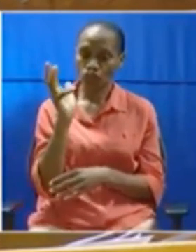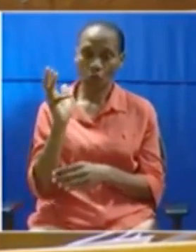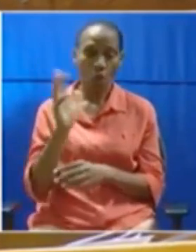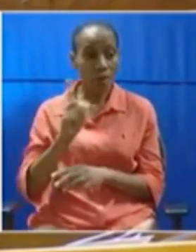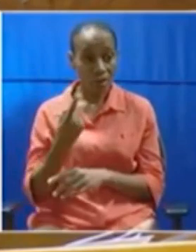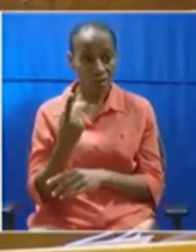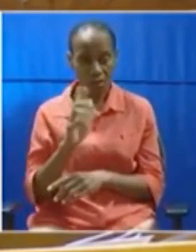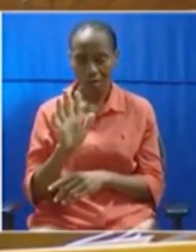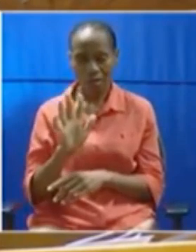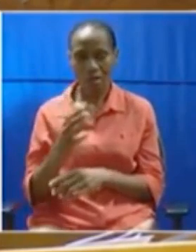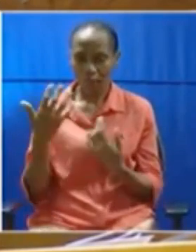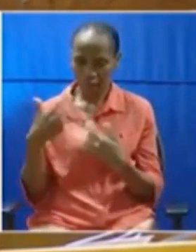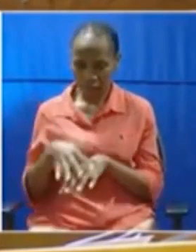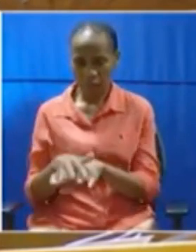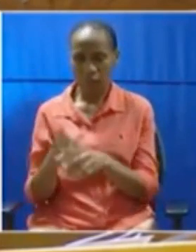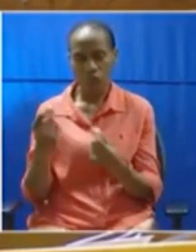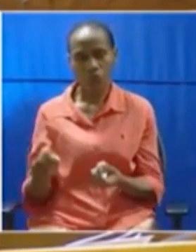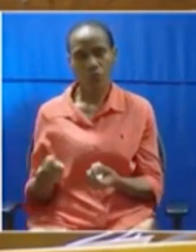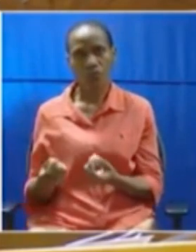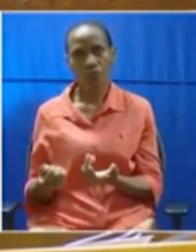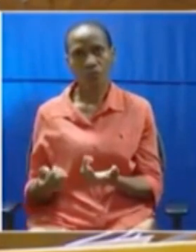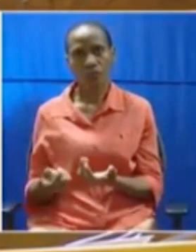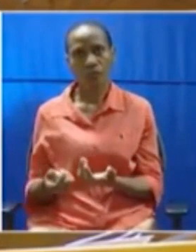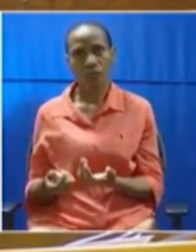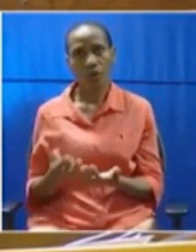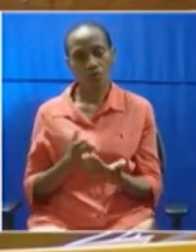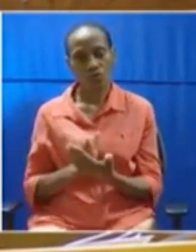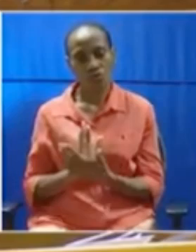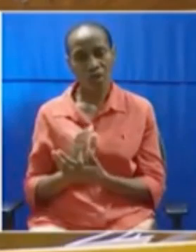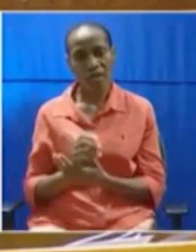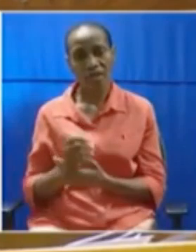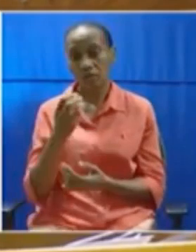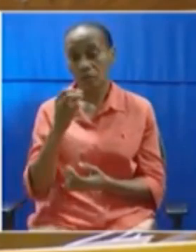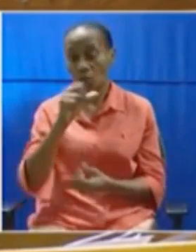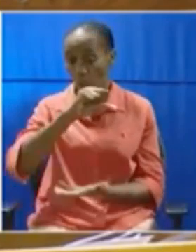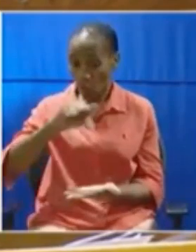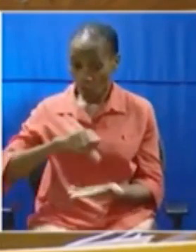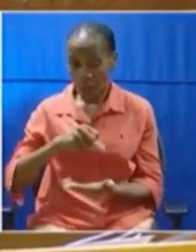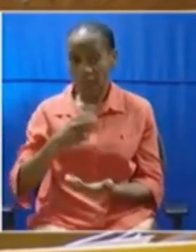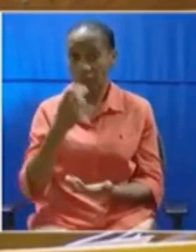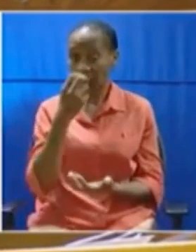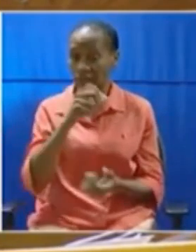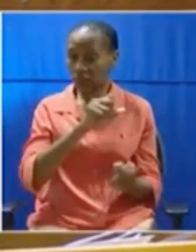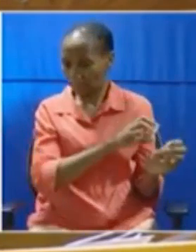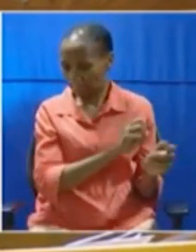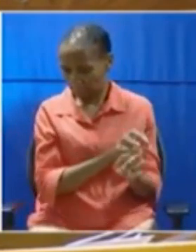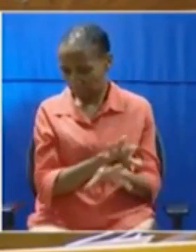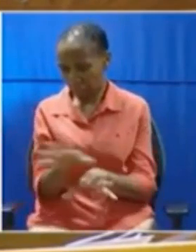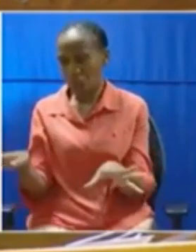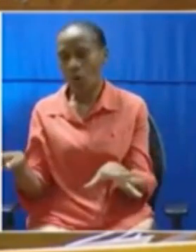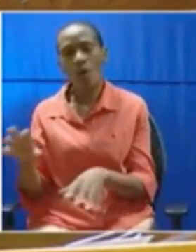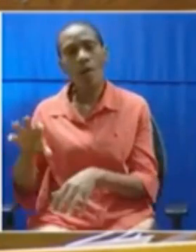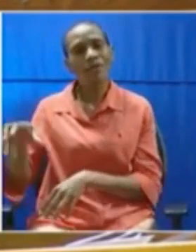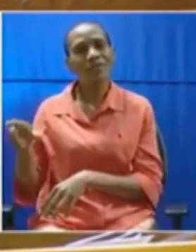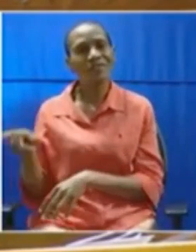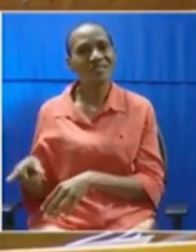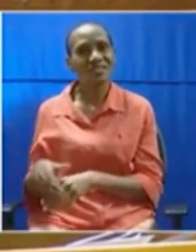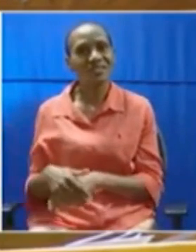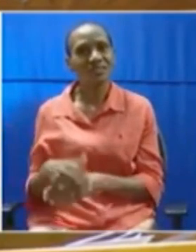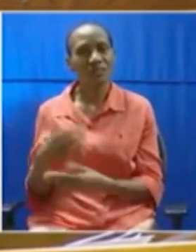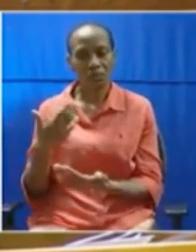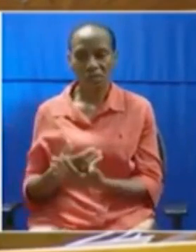but the action, give us the right to bring in that oil, bring in that gas, so we can actually generate